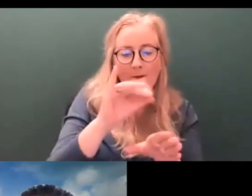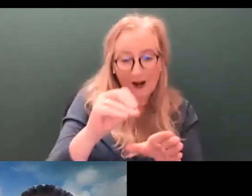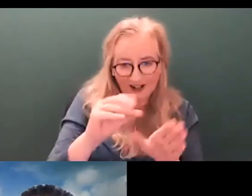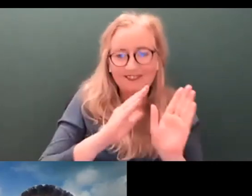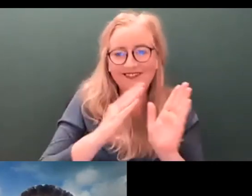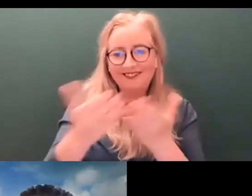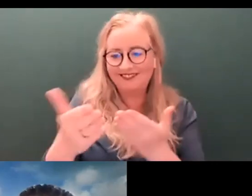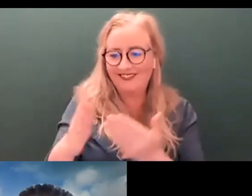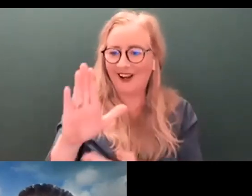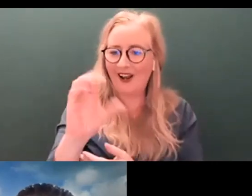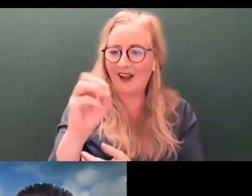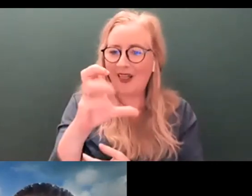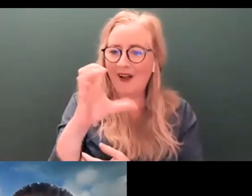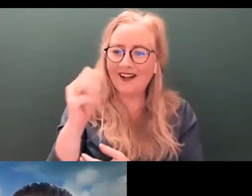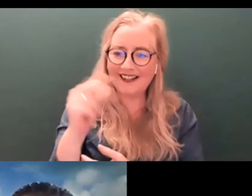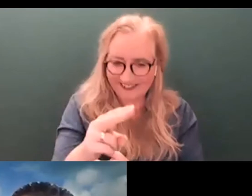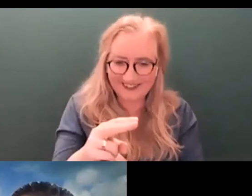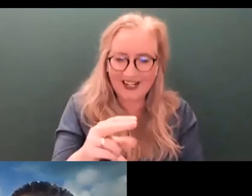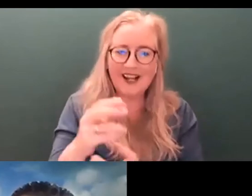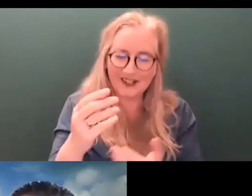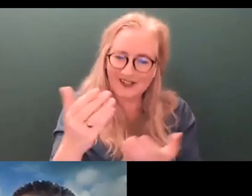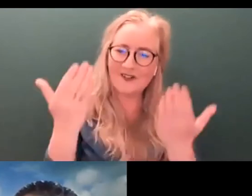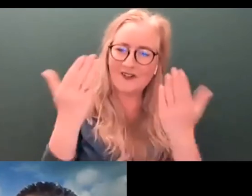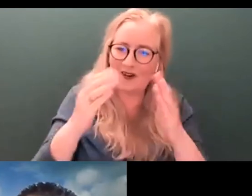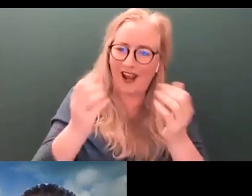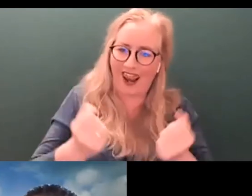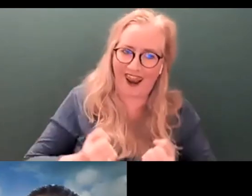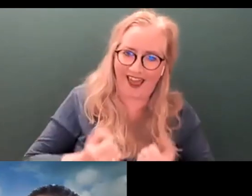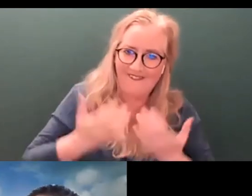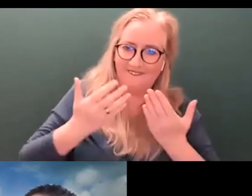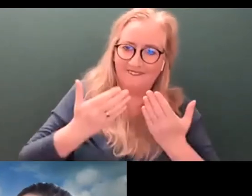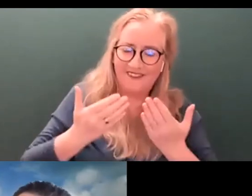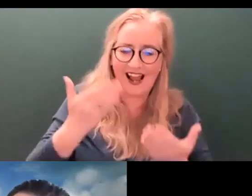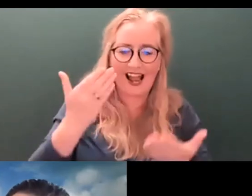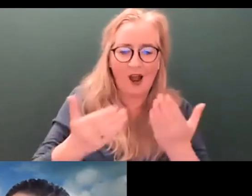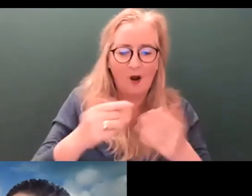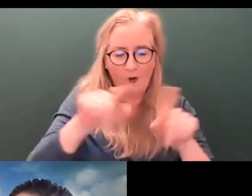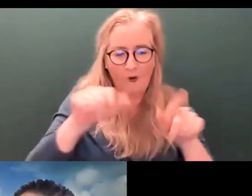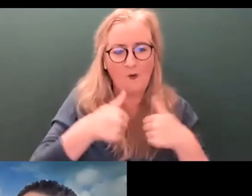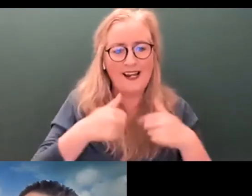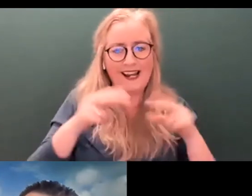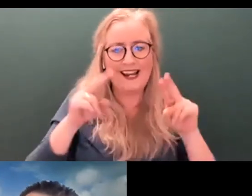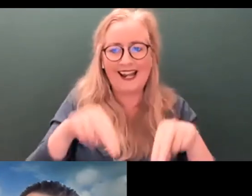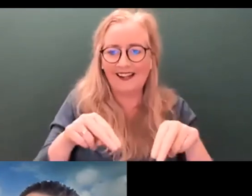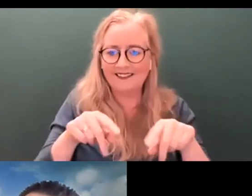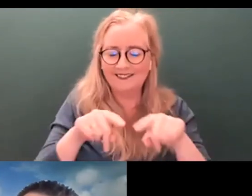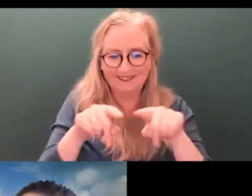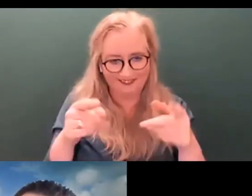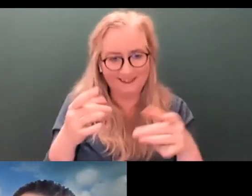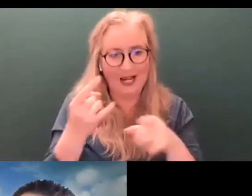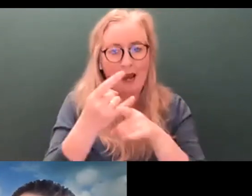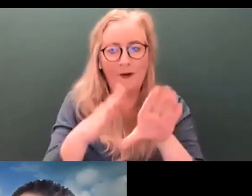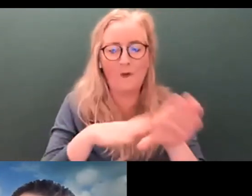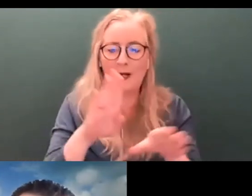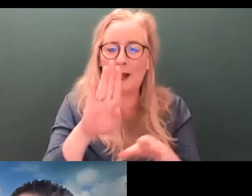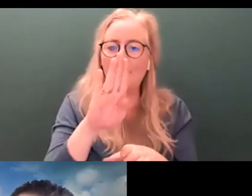off you go and bring to life the need and the ways in which this audience can help with biodiversity.